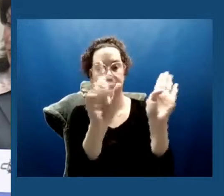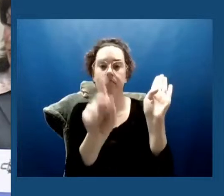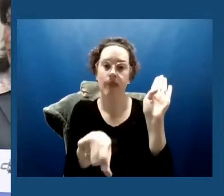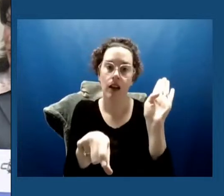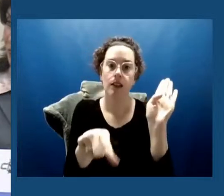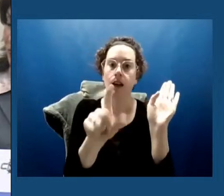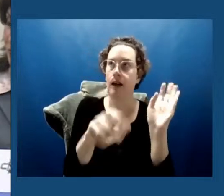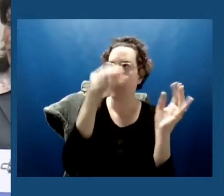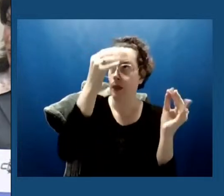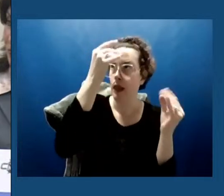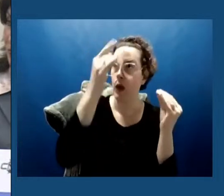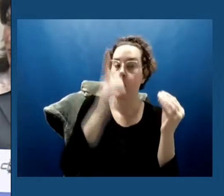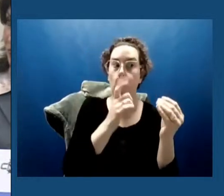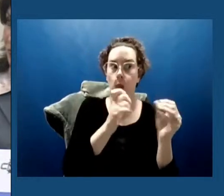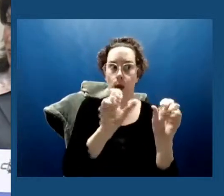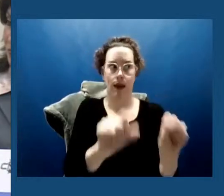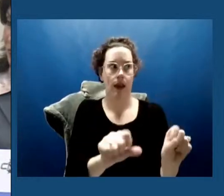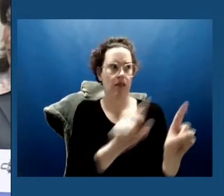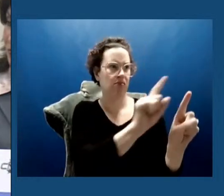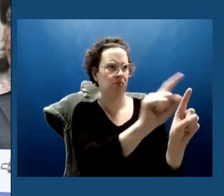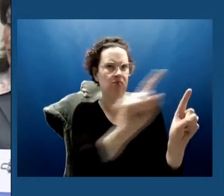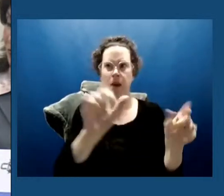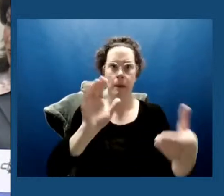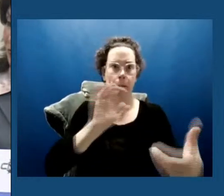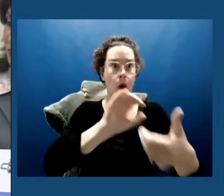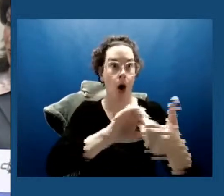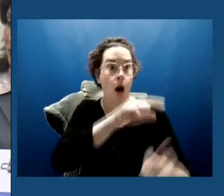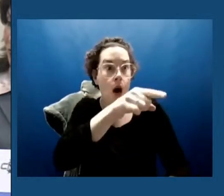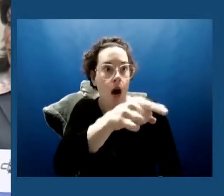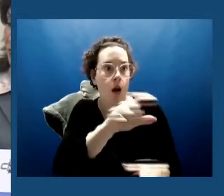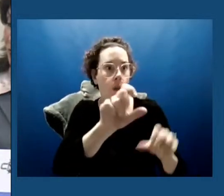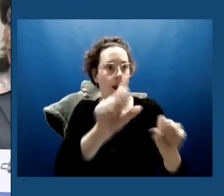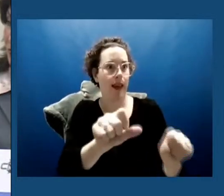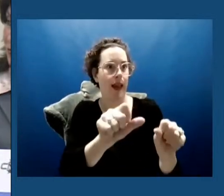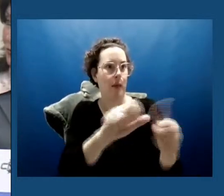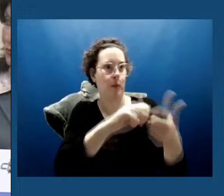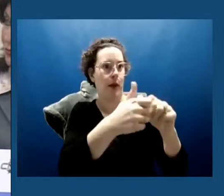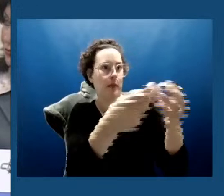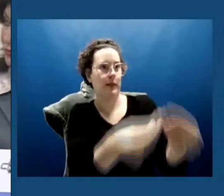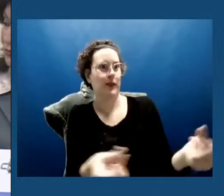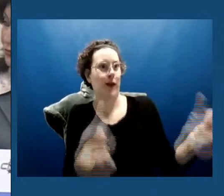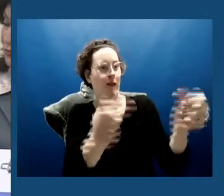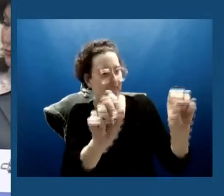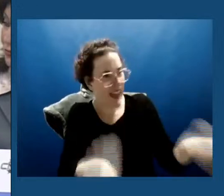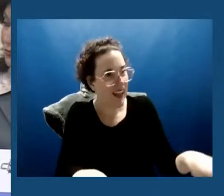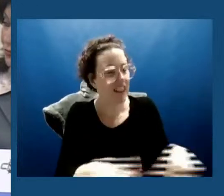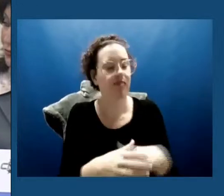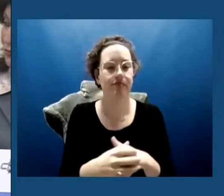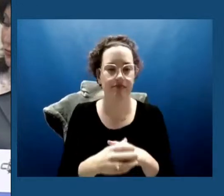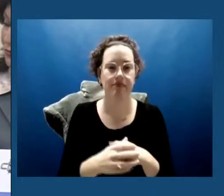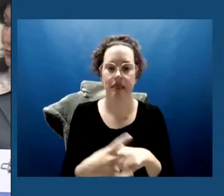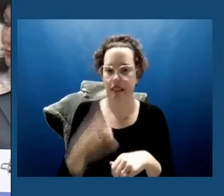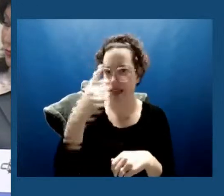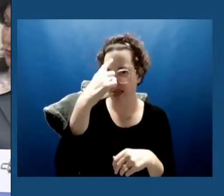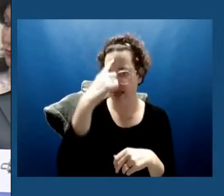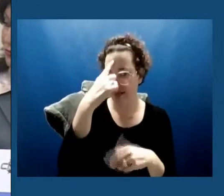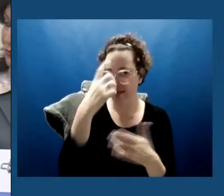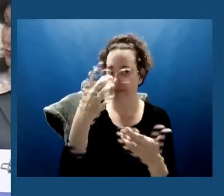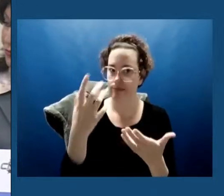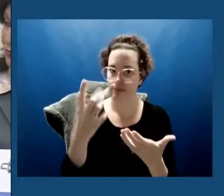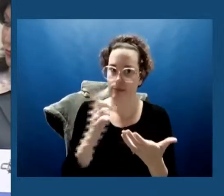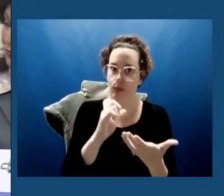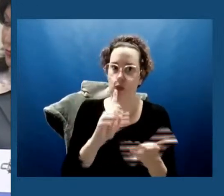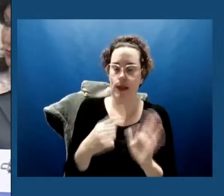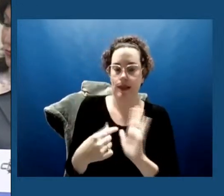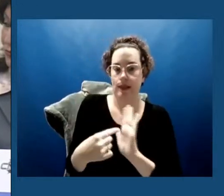about who can we partner with to go solve some of these tough challenges. And I think it is a